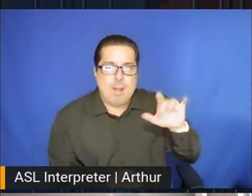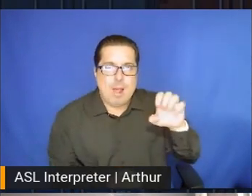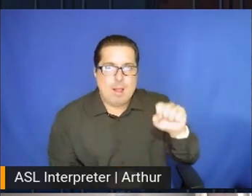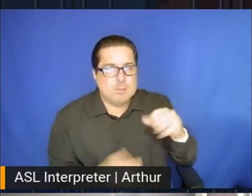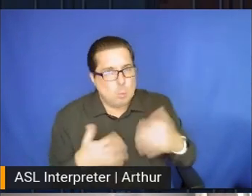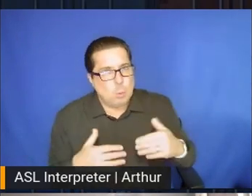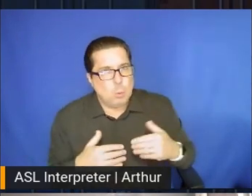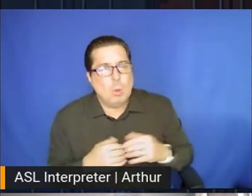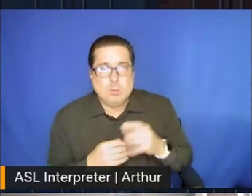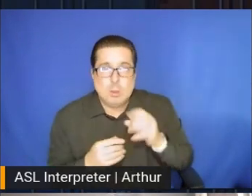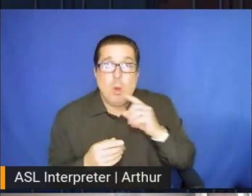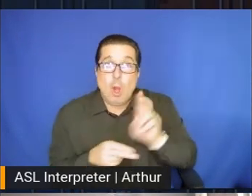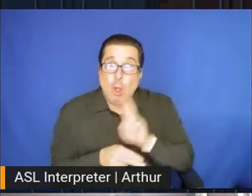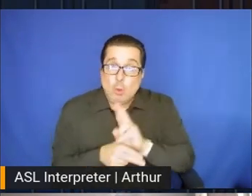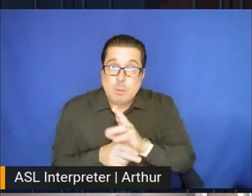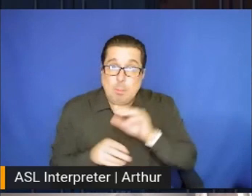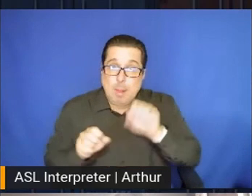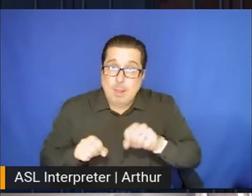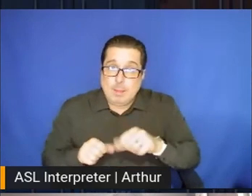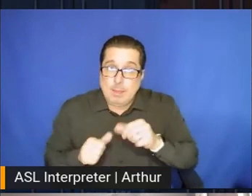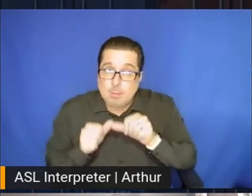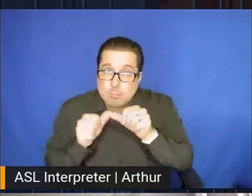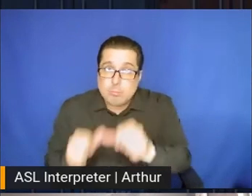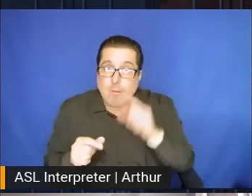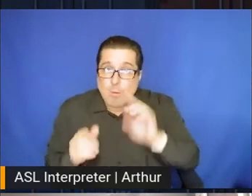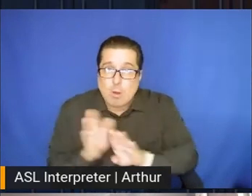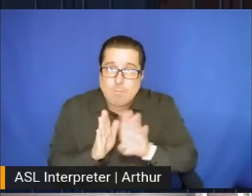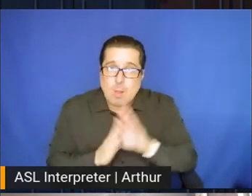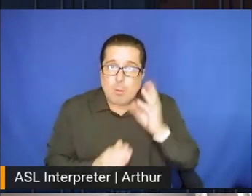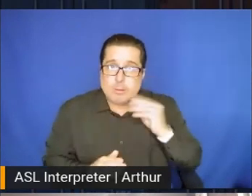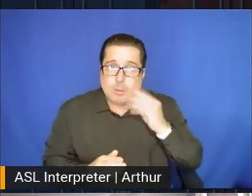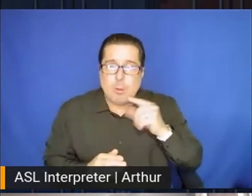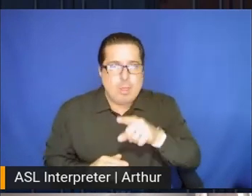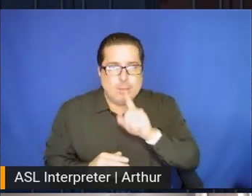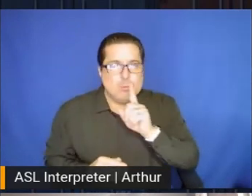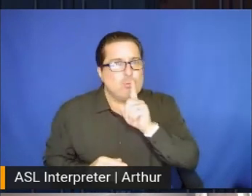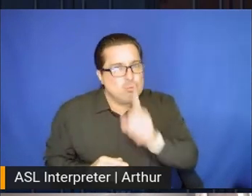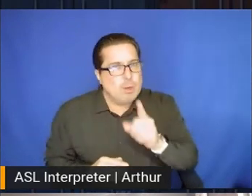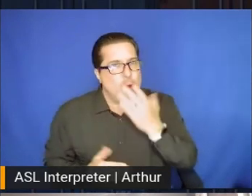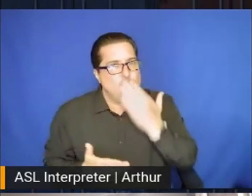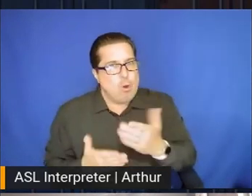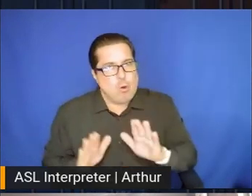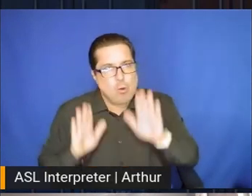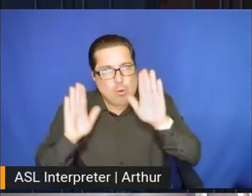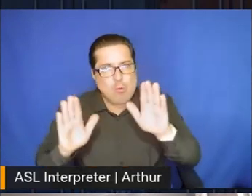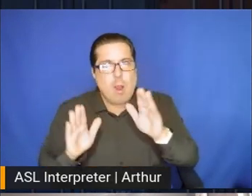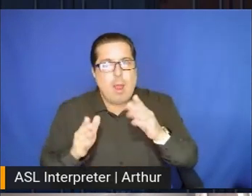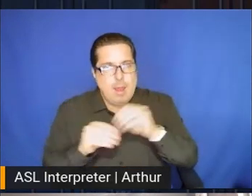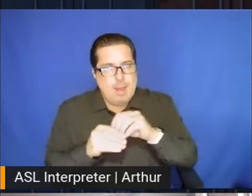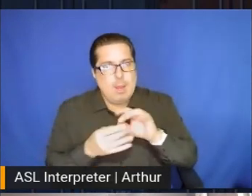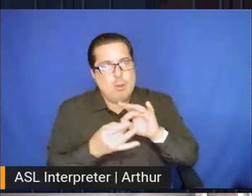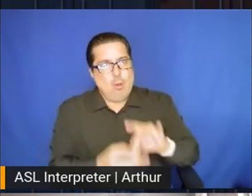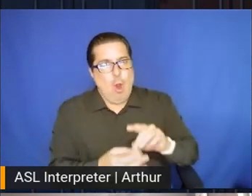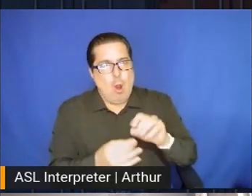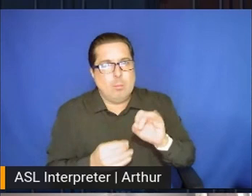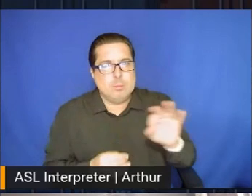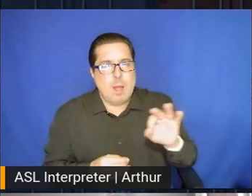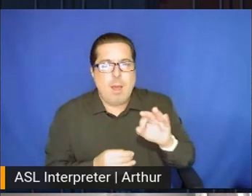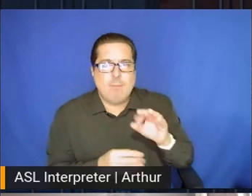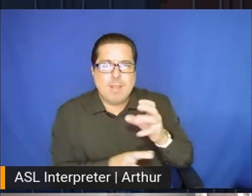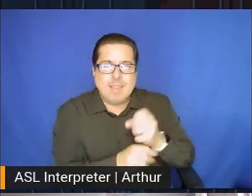of usability and developer experience, this is a really great layer in terms of